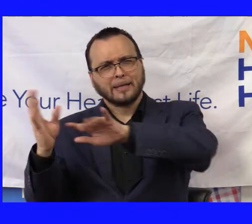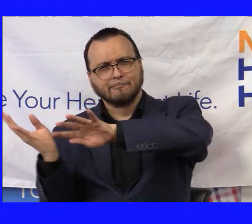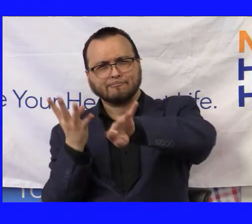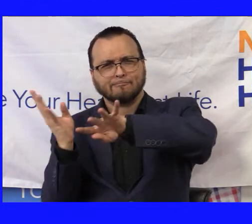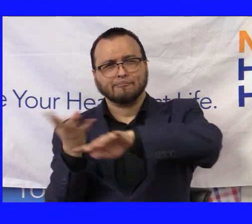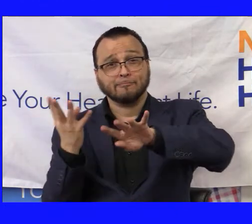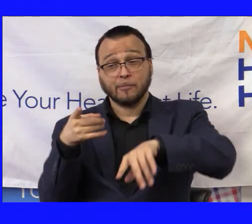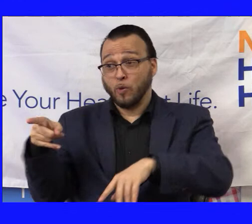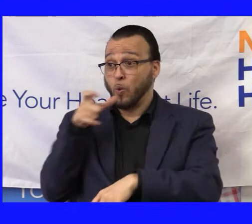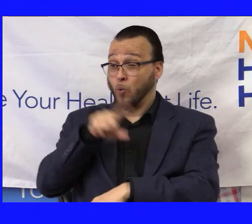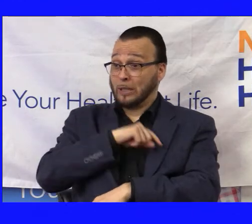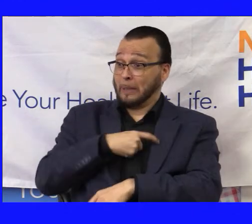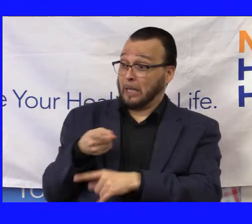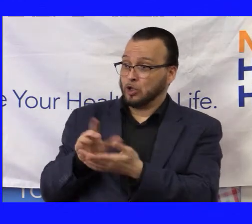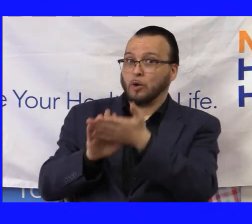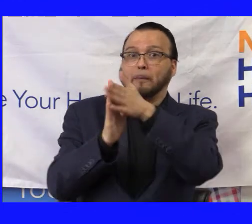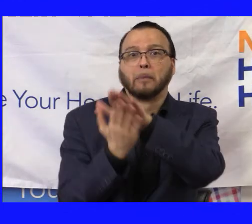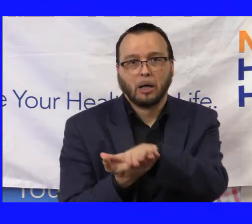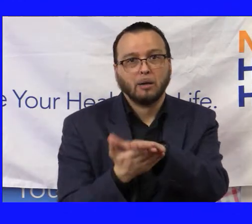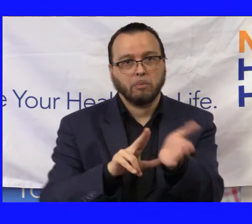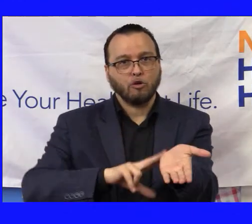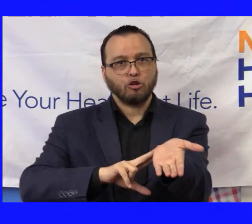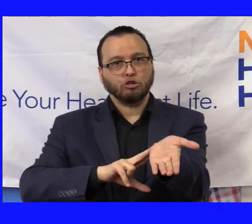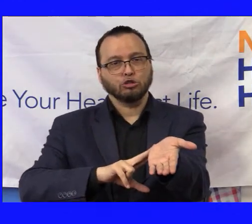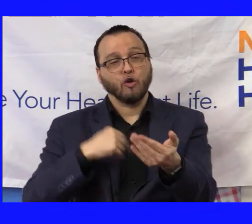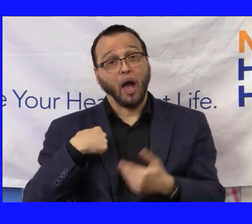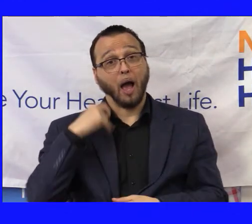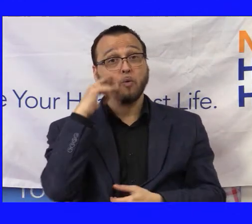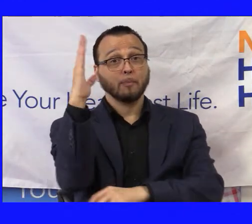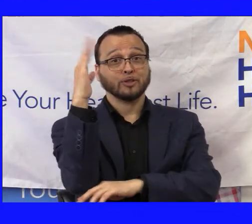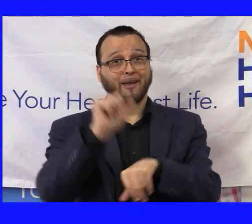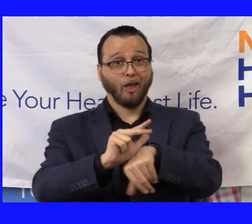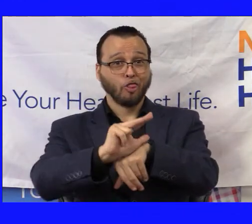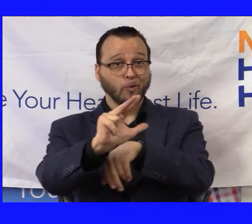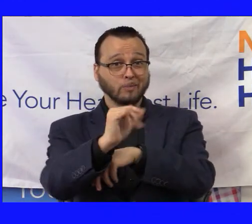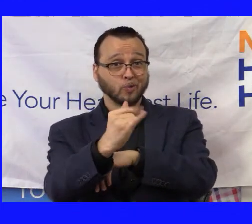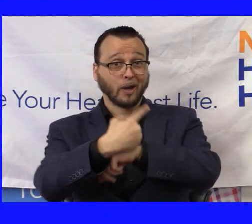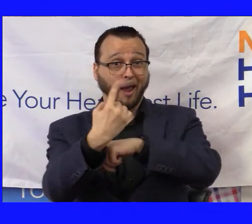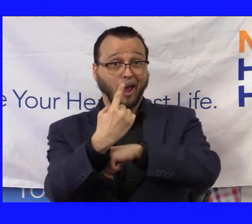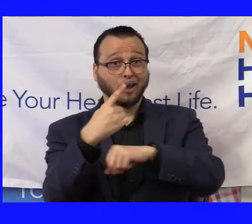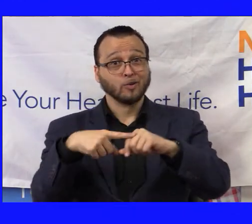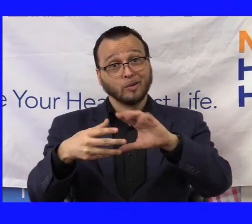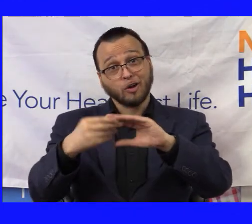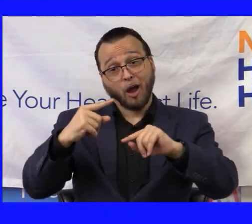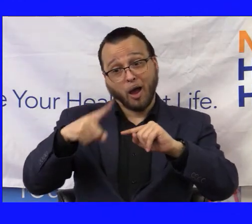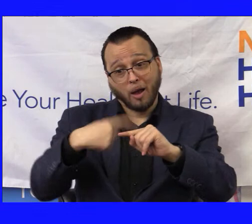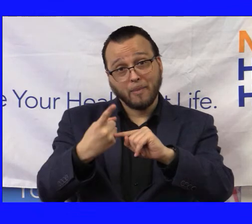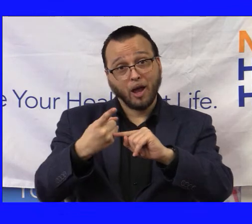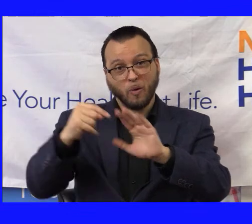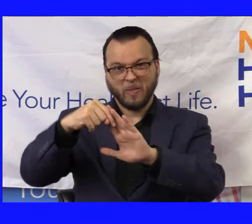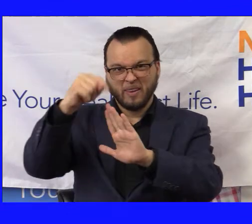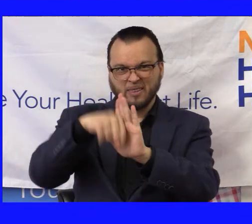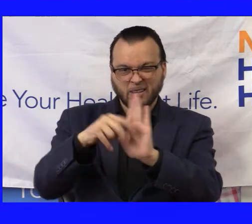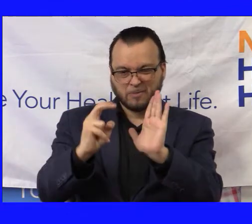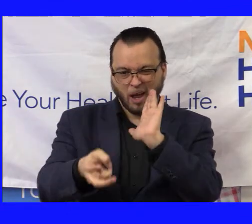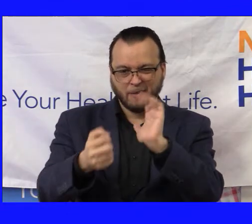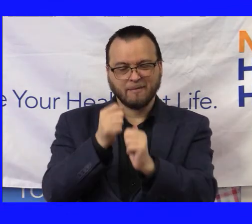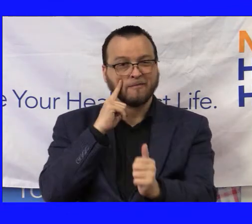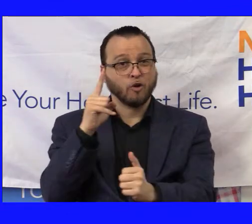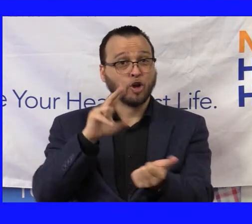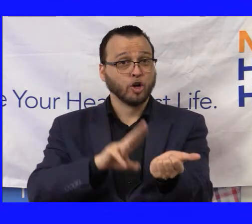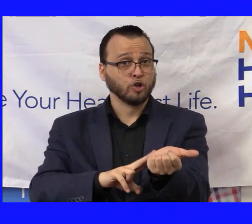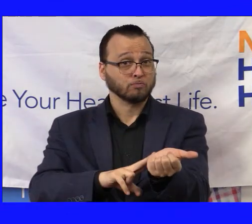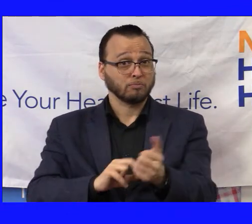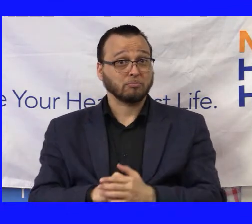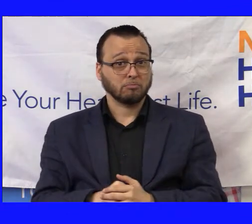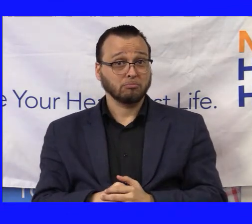to become nurses. So I'm actually presenting at 3 p.m. today to talk about the deep dive that we've done in nursing. Oh,